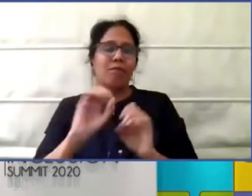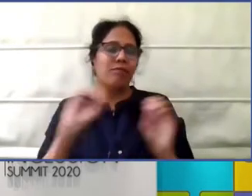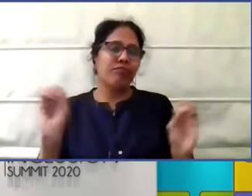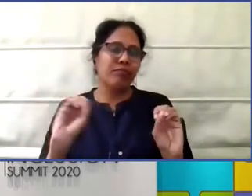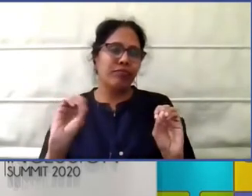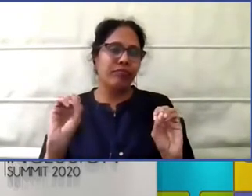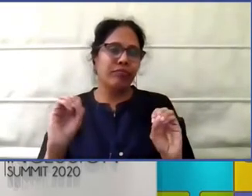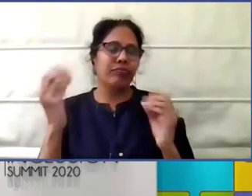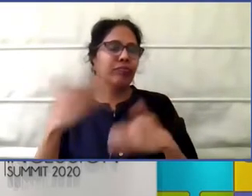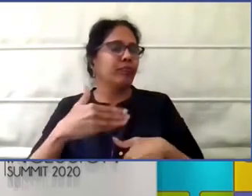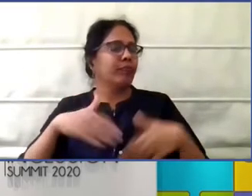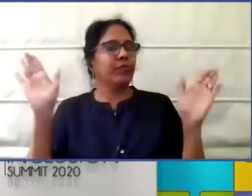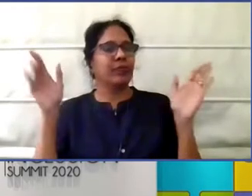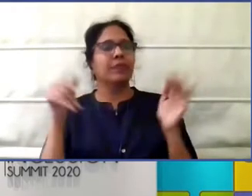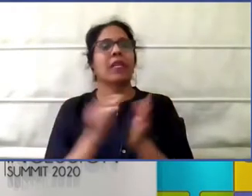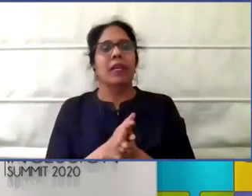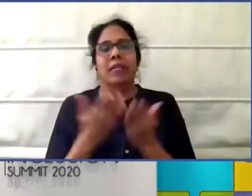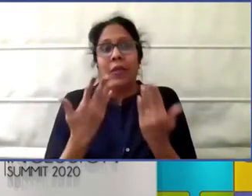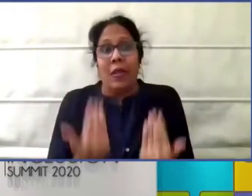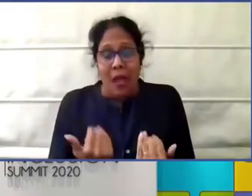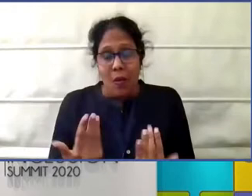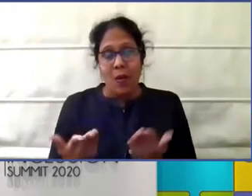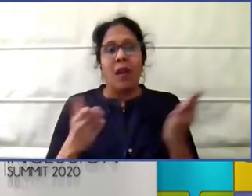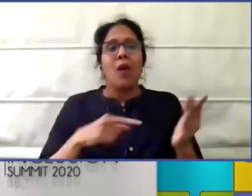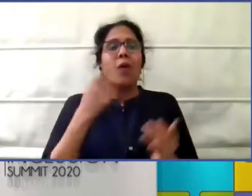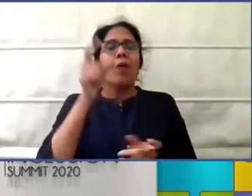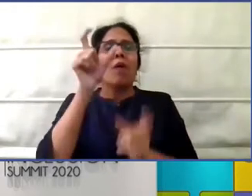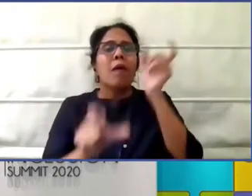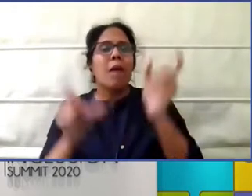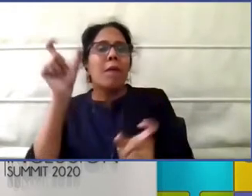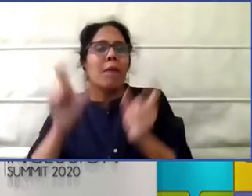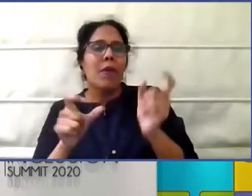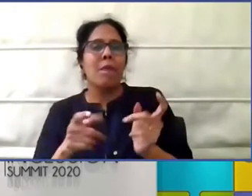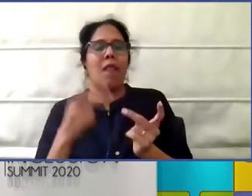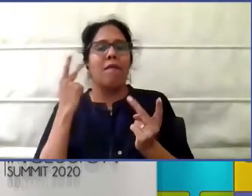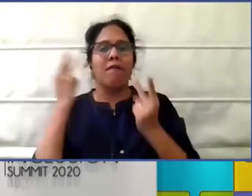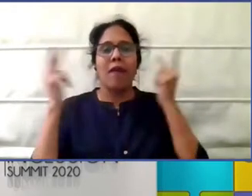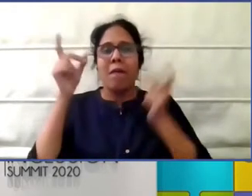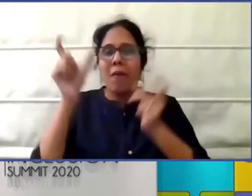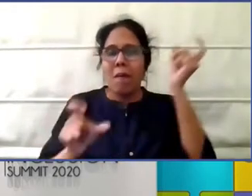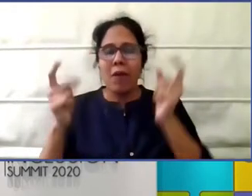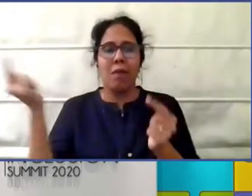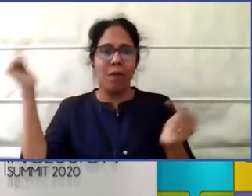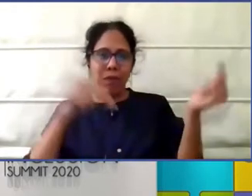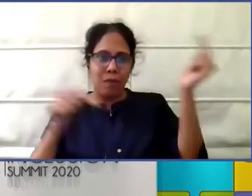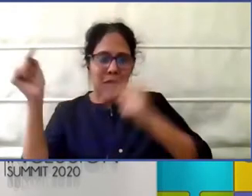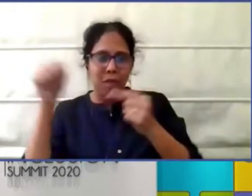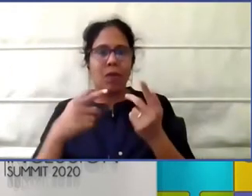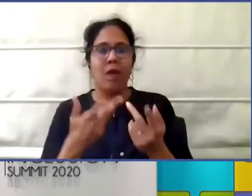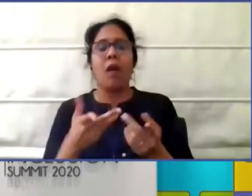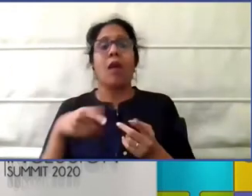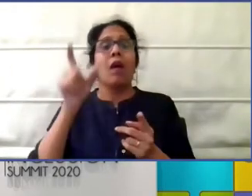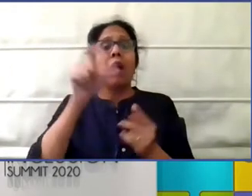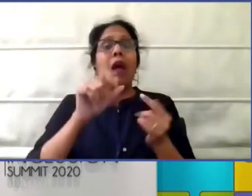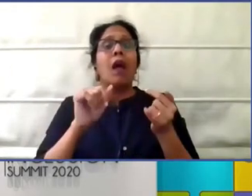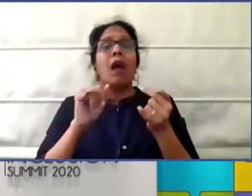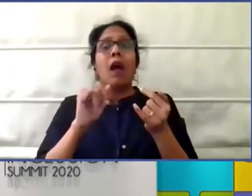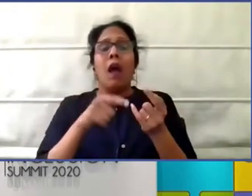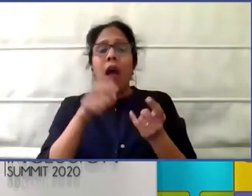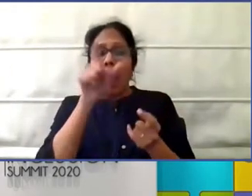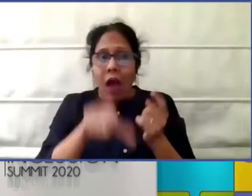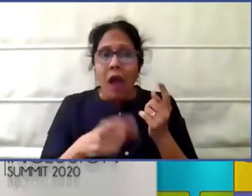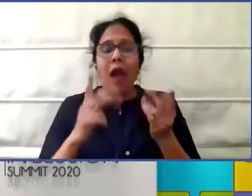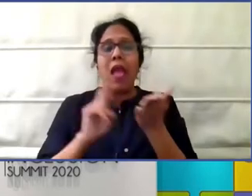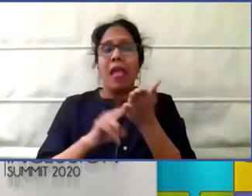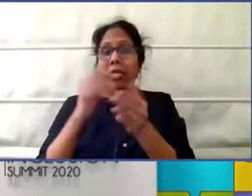stalwarts from the industry and NGOs to talk about how corporates, NGOs, and social entrepreneurs can bring their strength